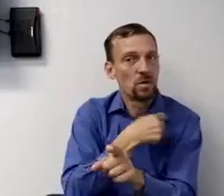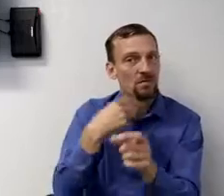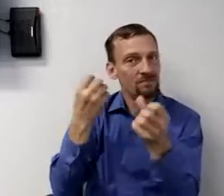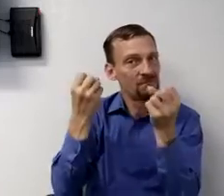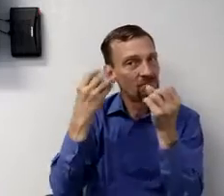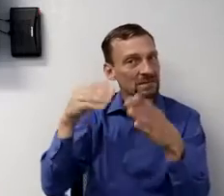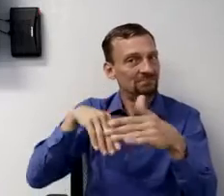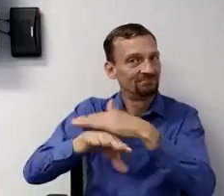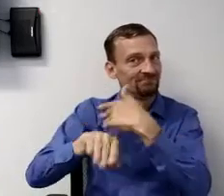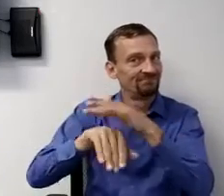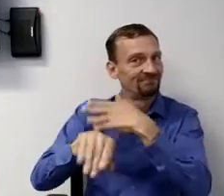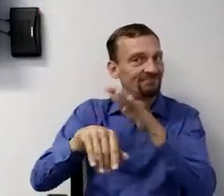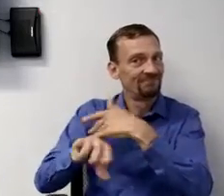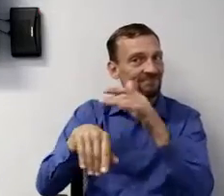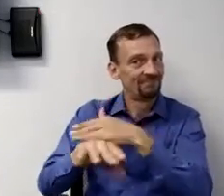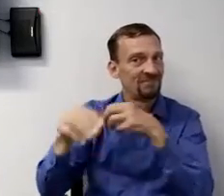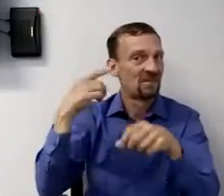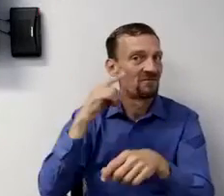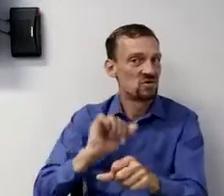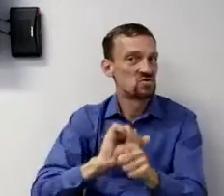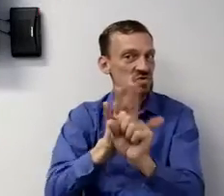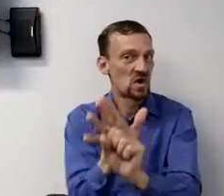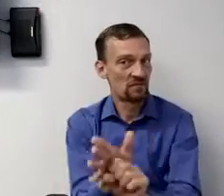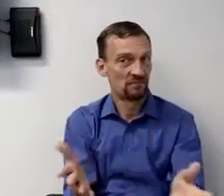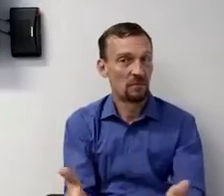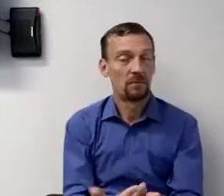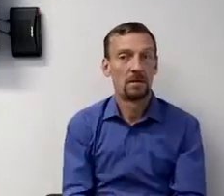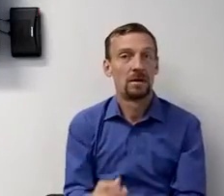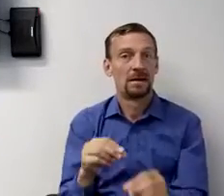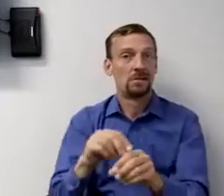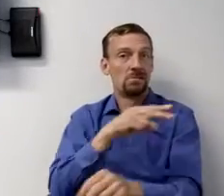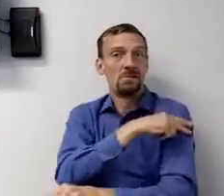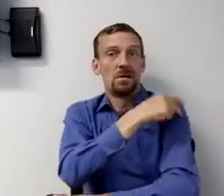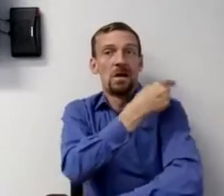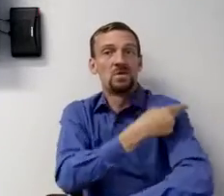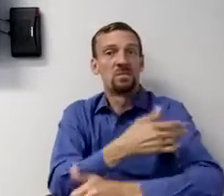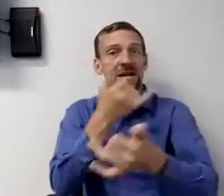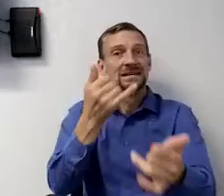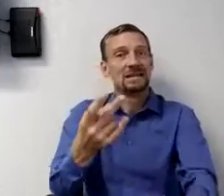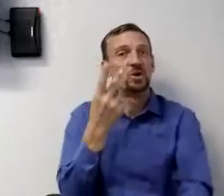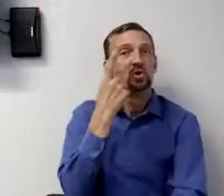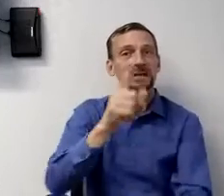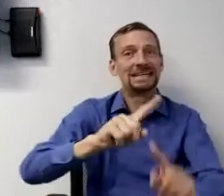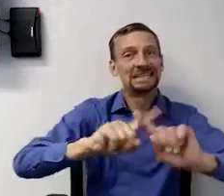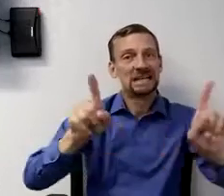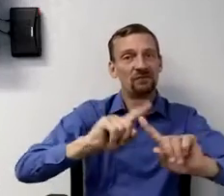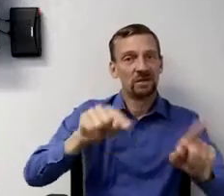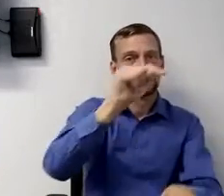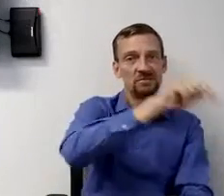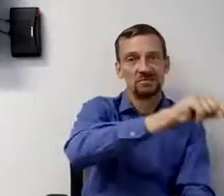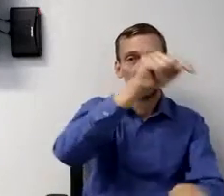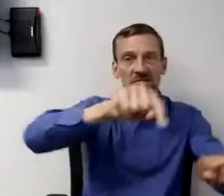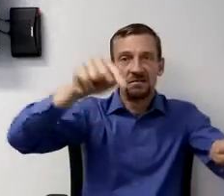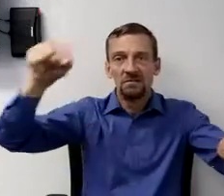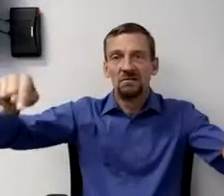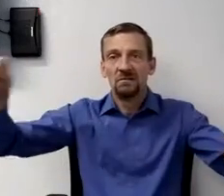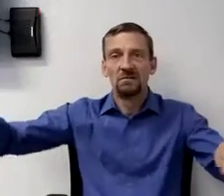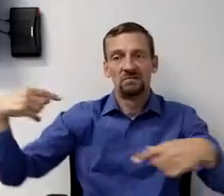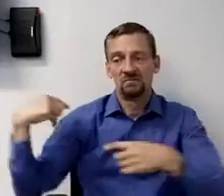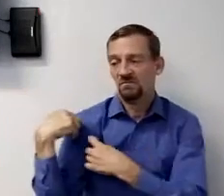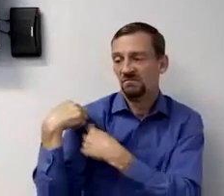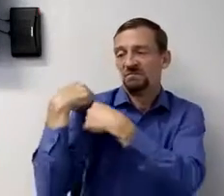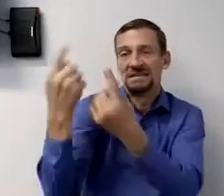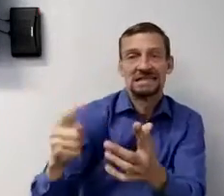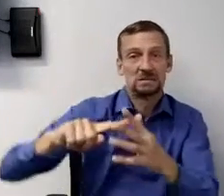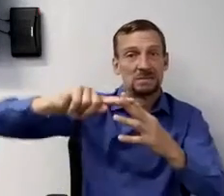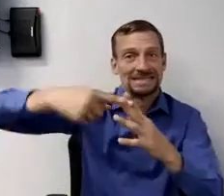COVID admissions now, and to look at the differences in the care that has evolved over time and how